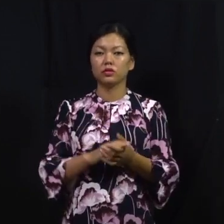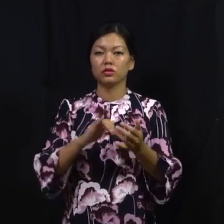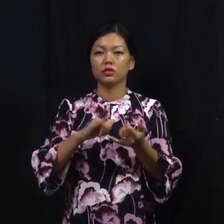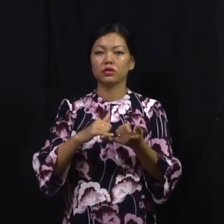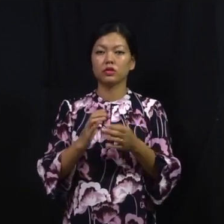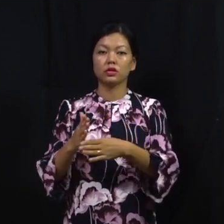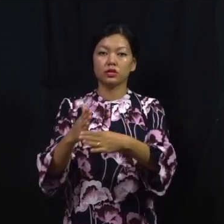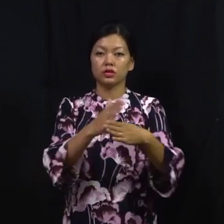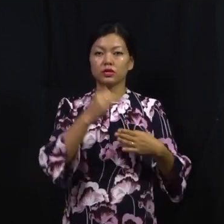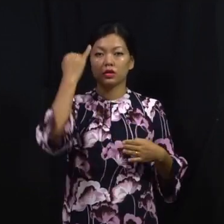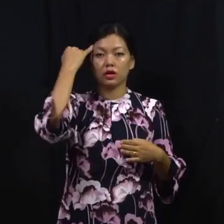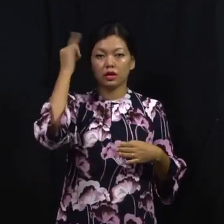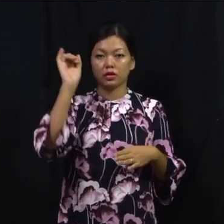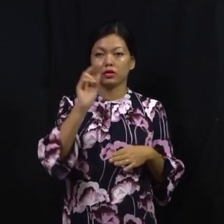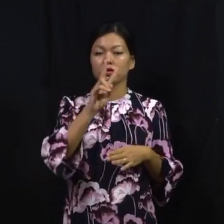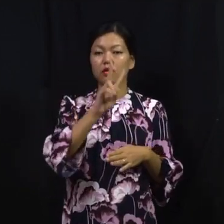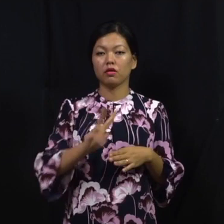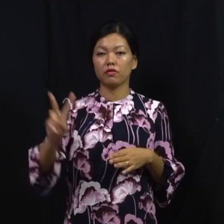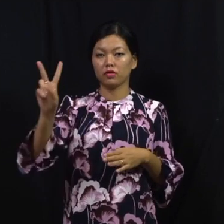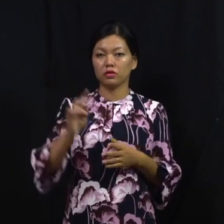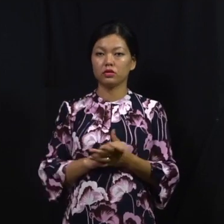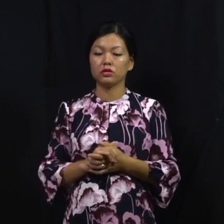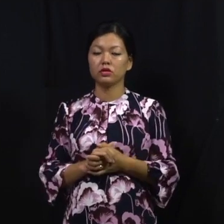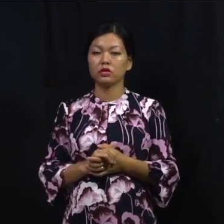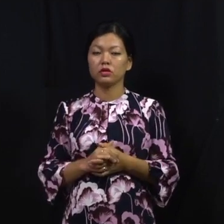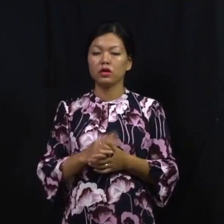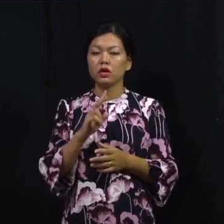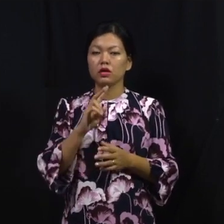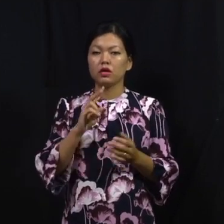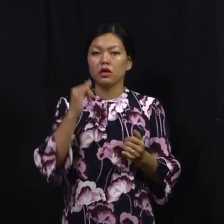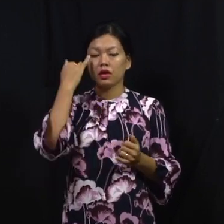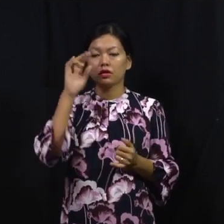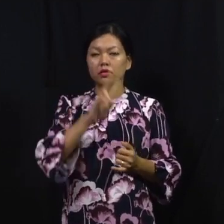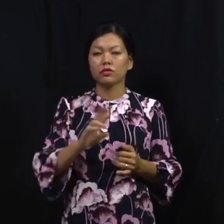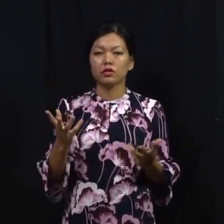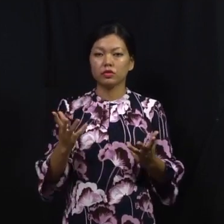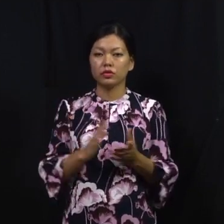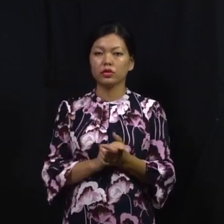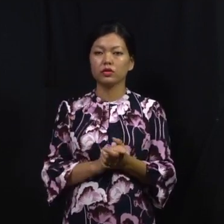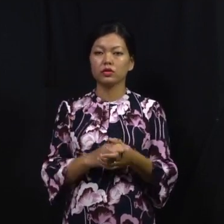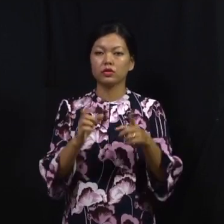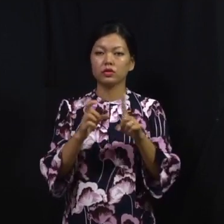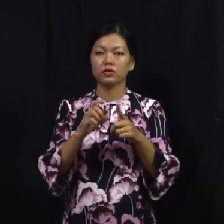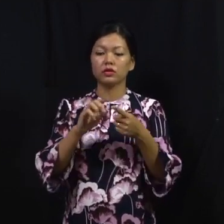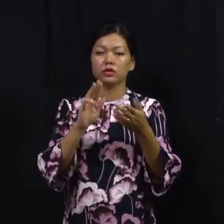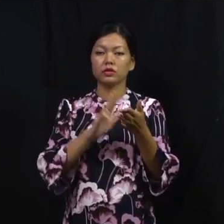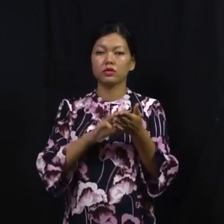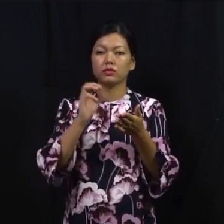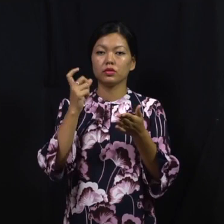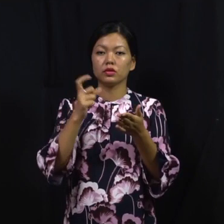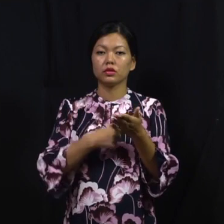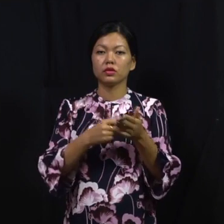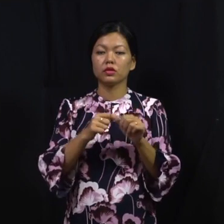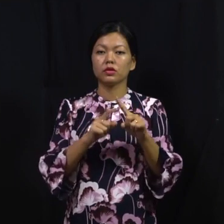ideas and values, it's talking about concepts like liberalism, socialism, democratic freedom, which the leaders of the